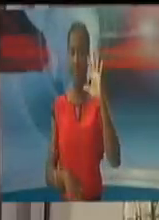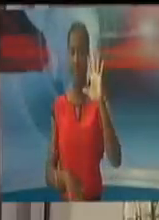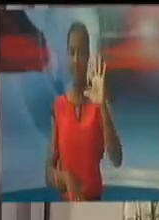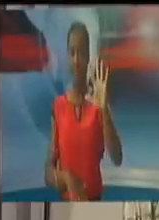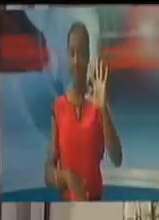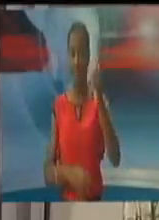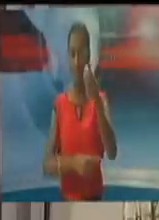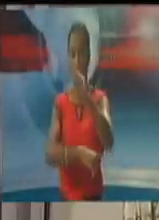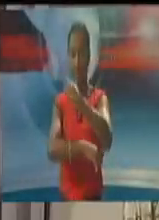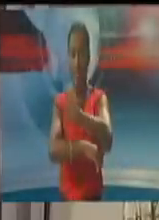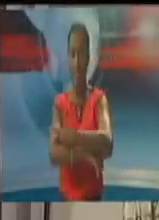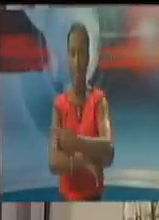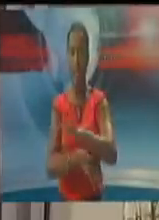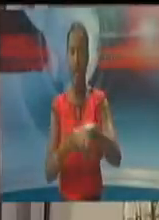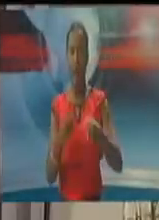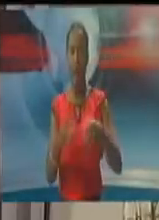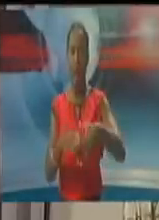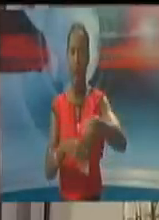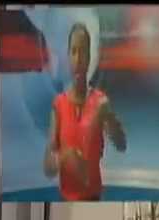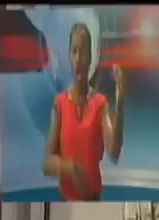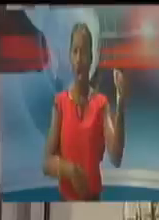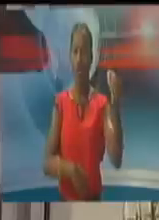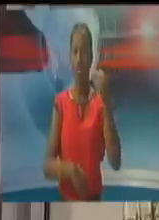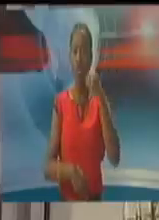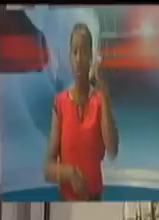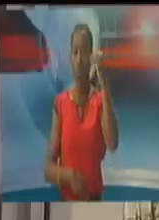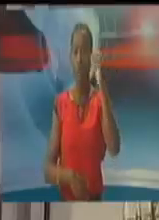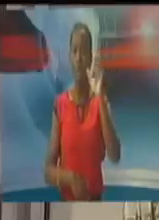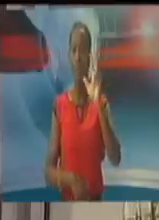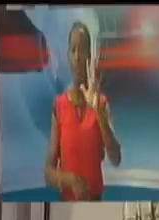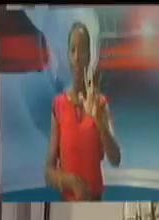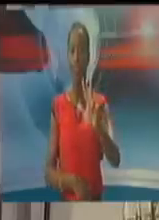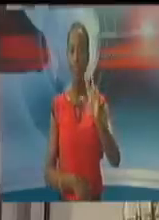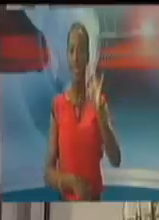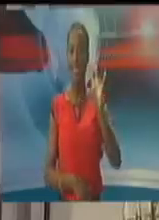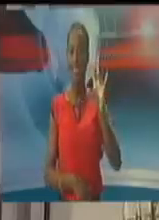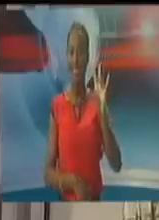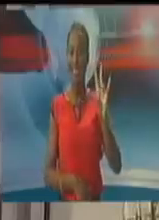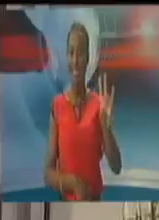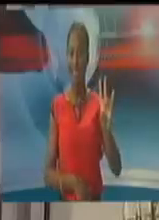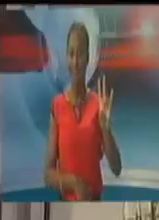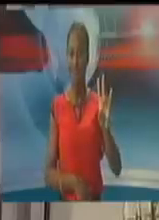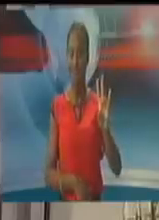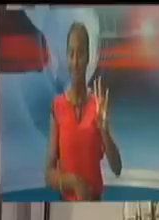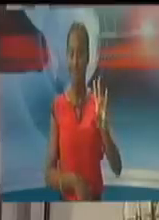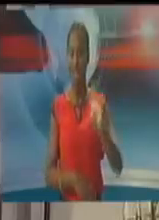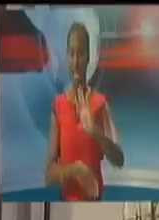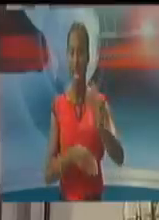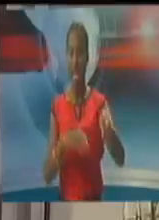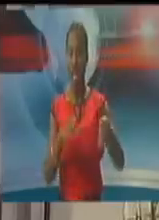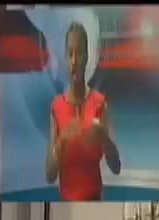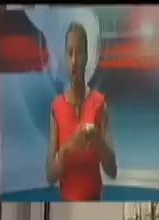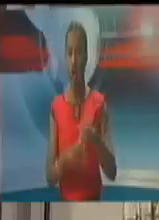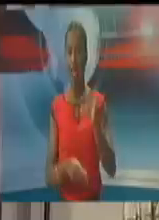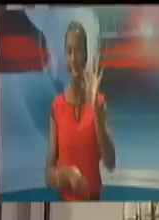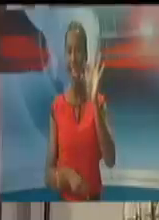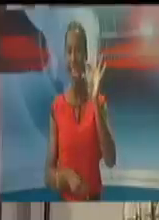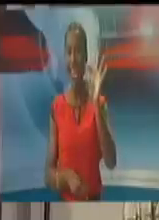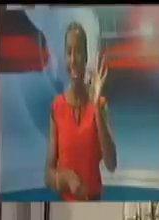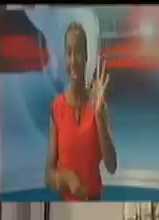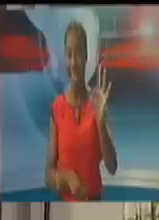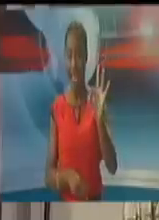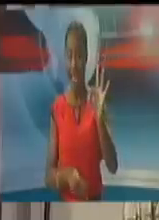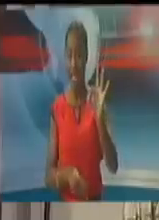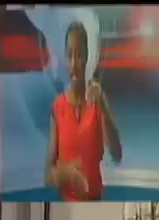Total number of discharges, 37, including 9 new discharges last